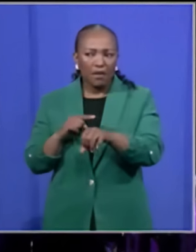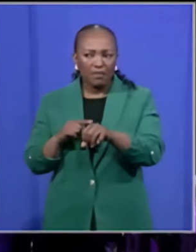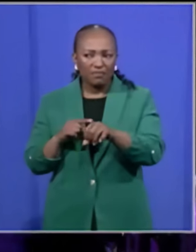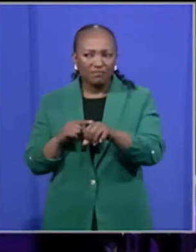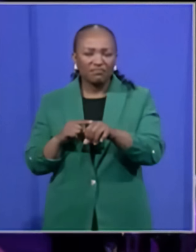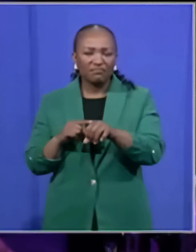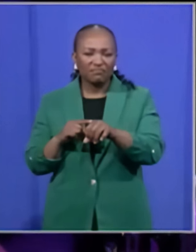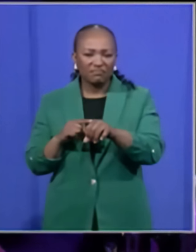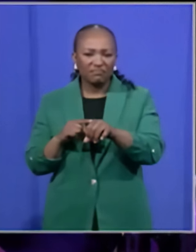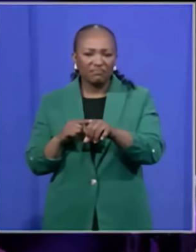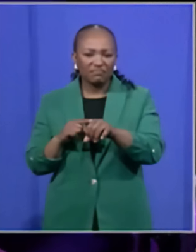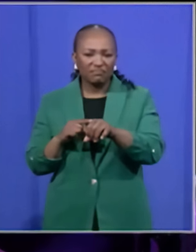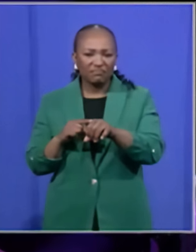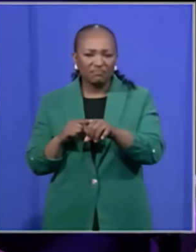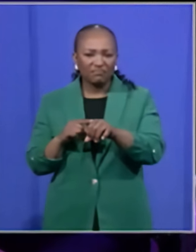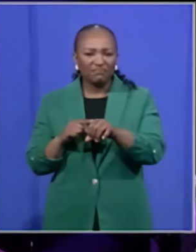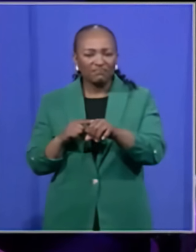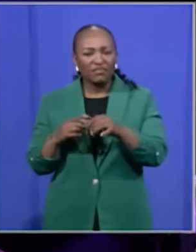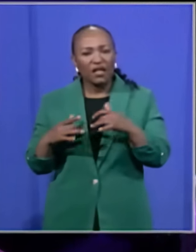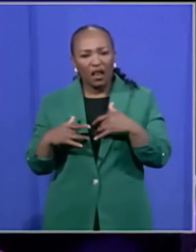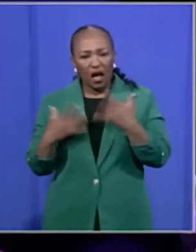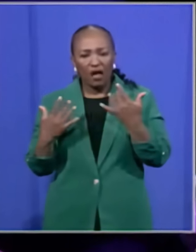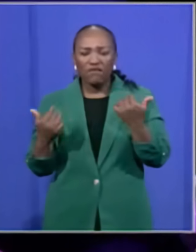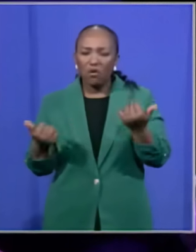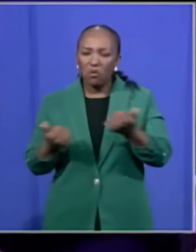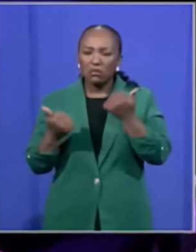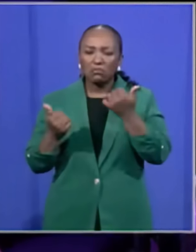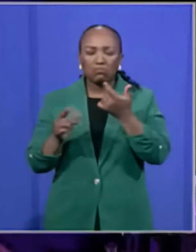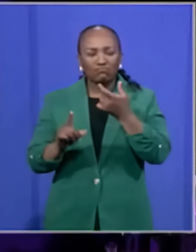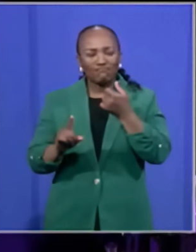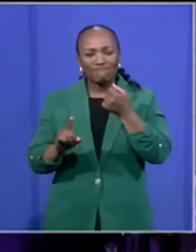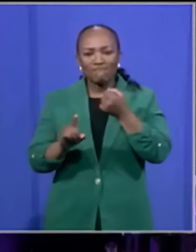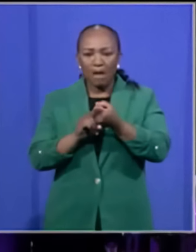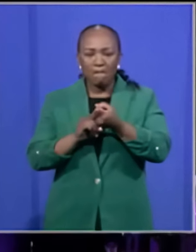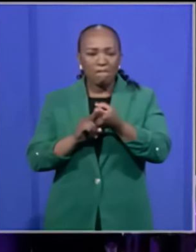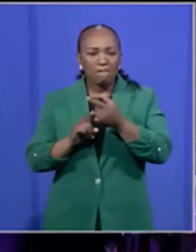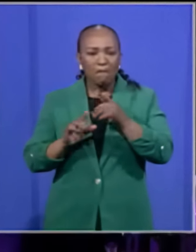her some very hard blows.